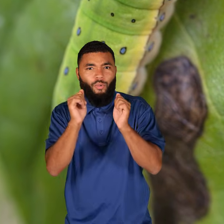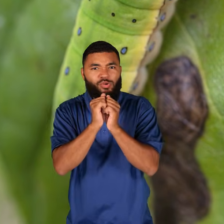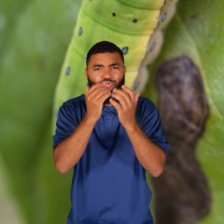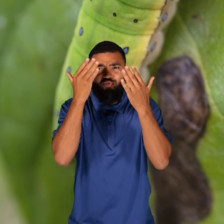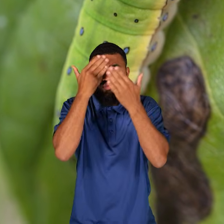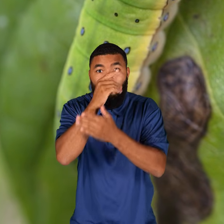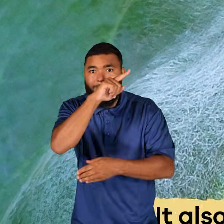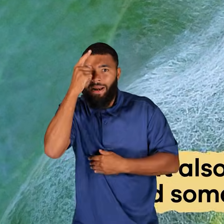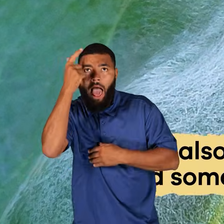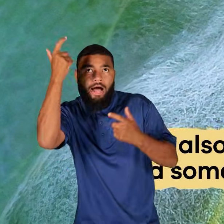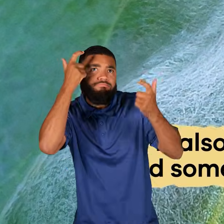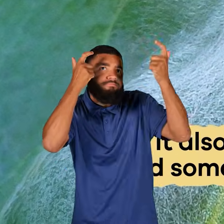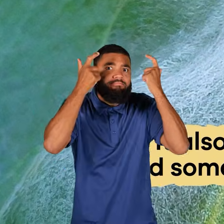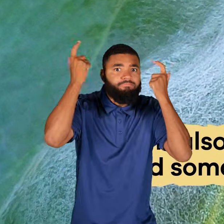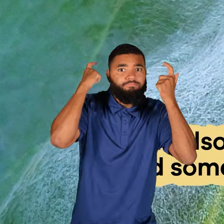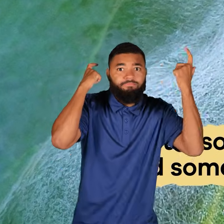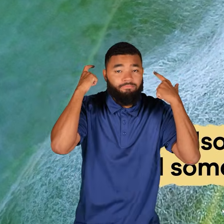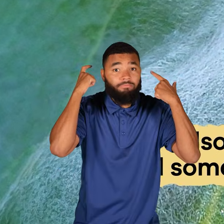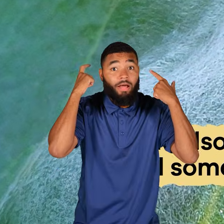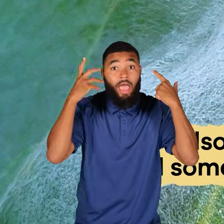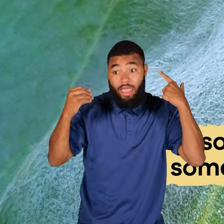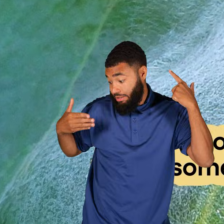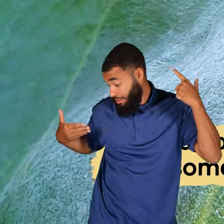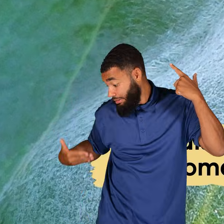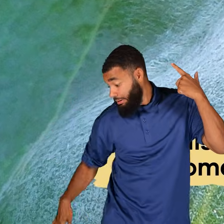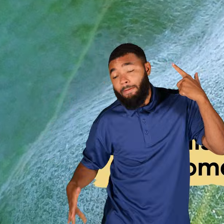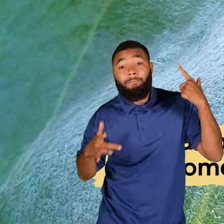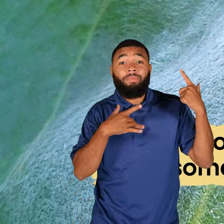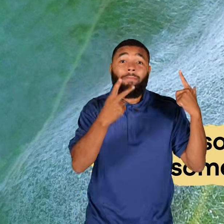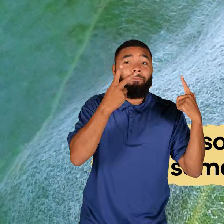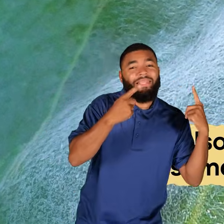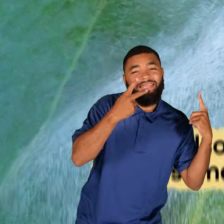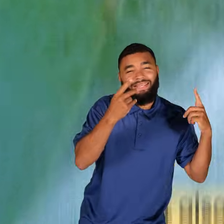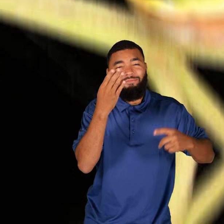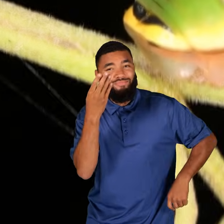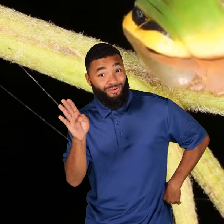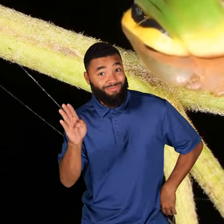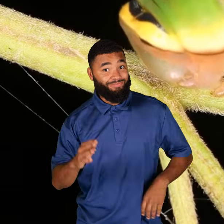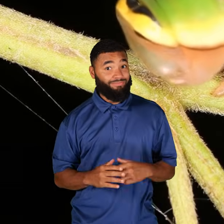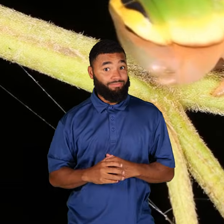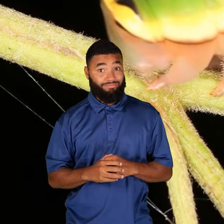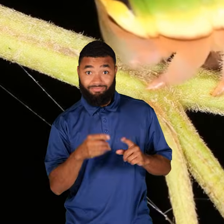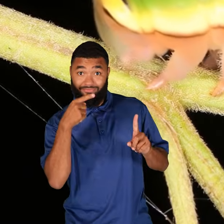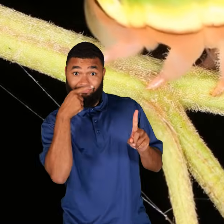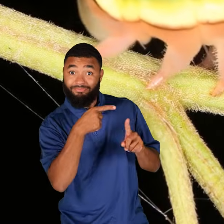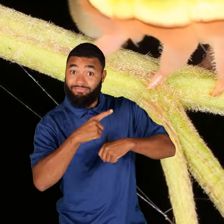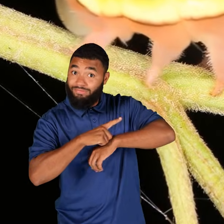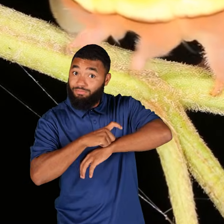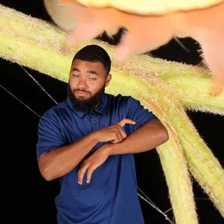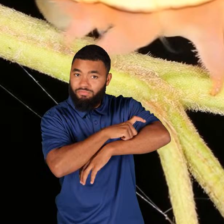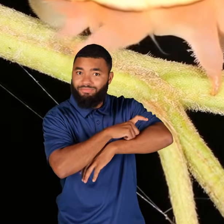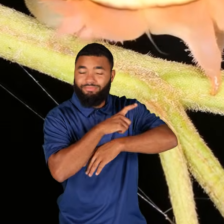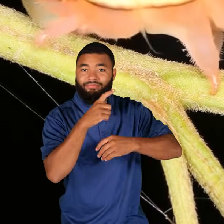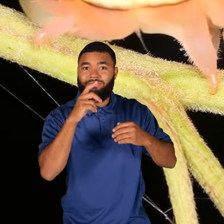spots on its head. It also has a pink bottom half and some blue spots down its back. Spicebush caterpillars